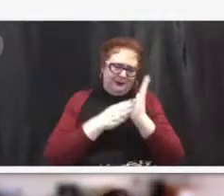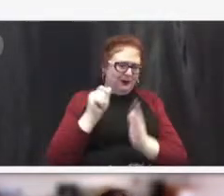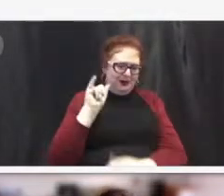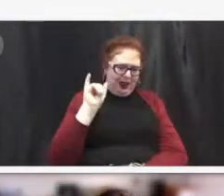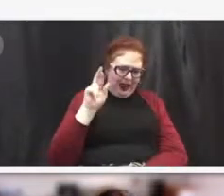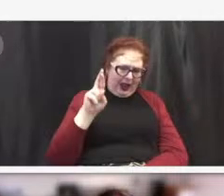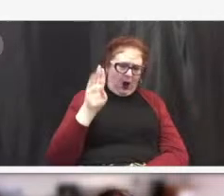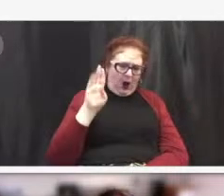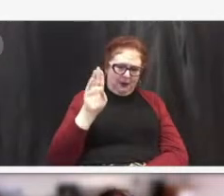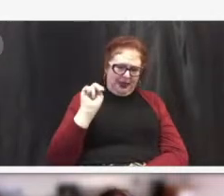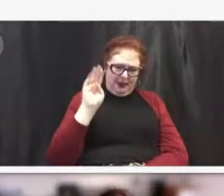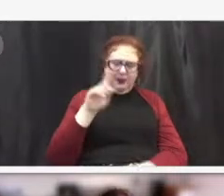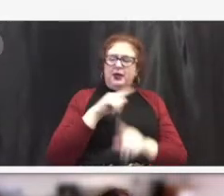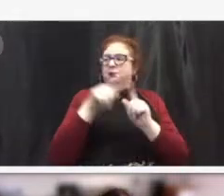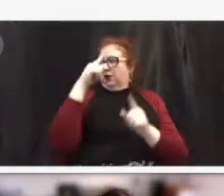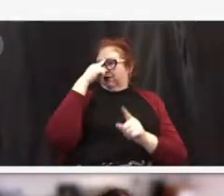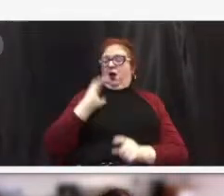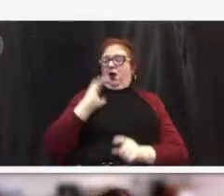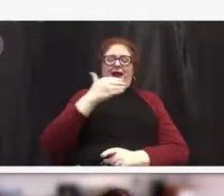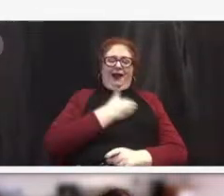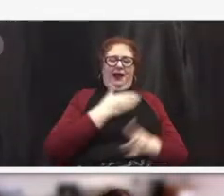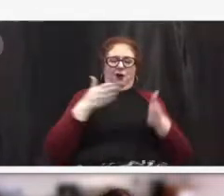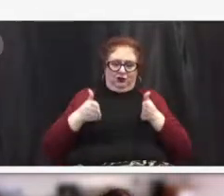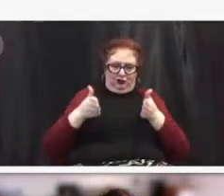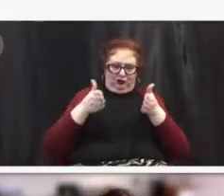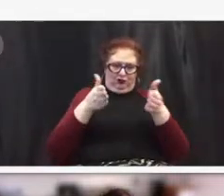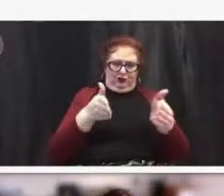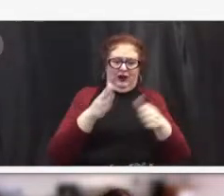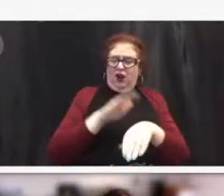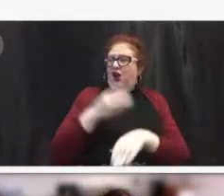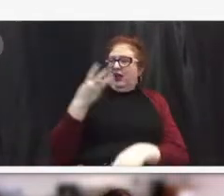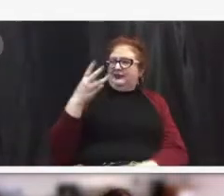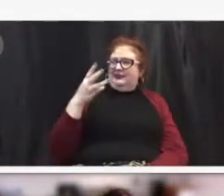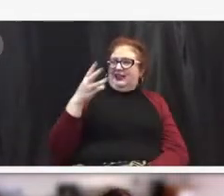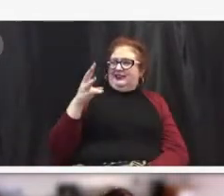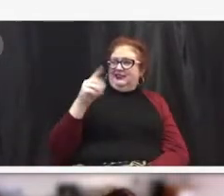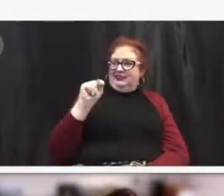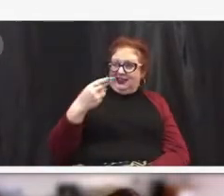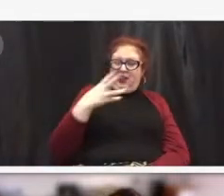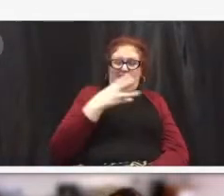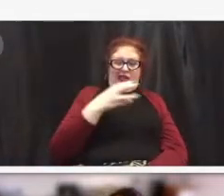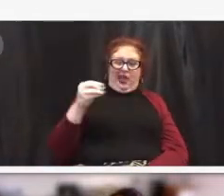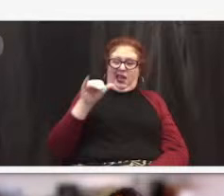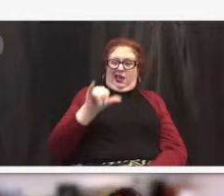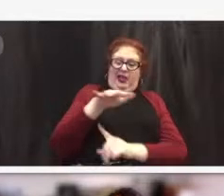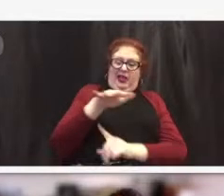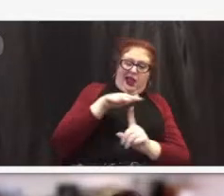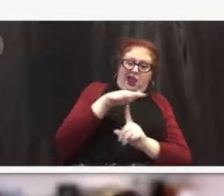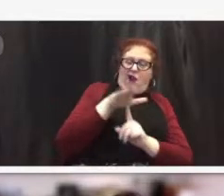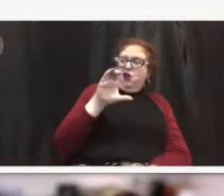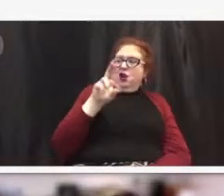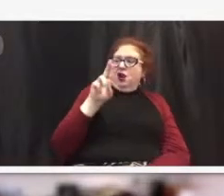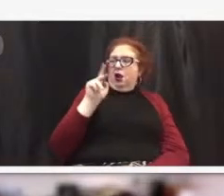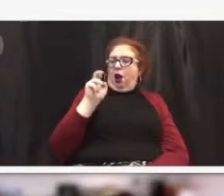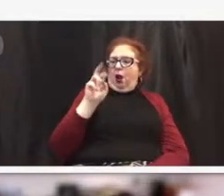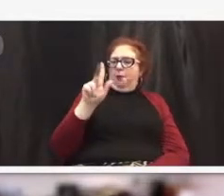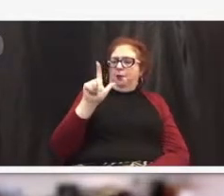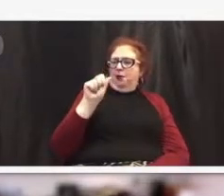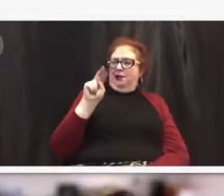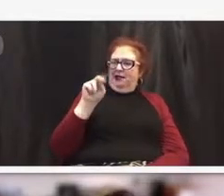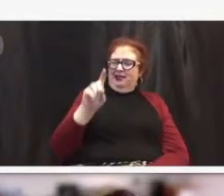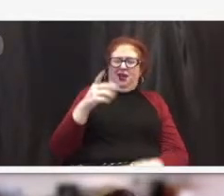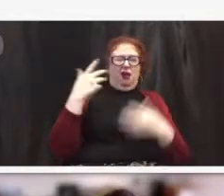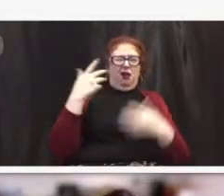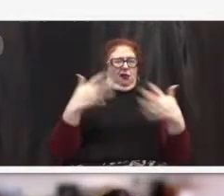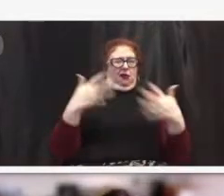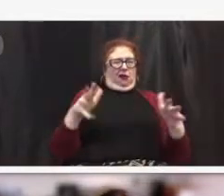this particular street, 16th and the surrounding area on Cumberland, I think there's already